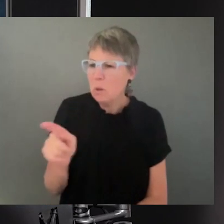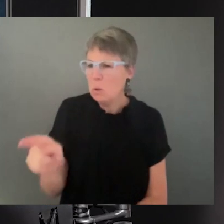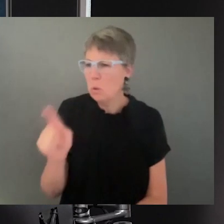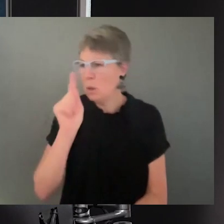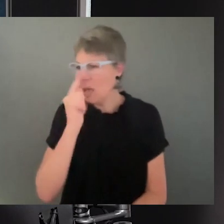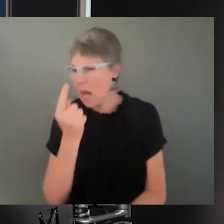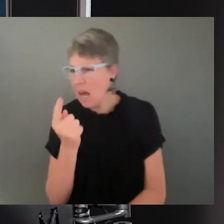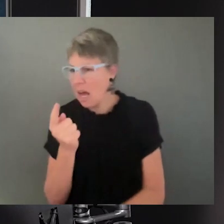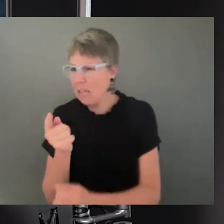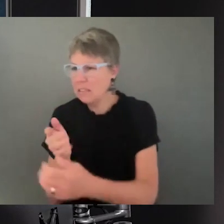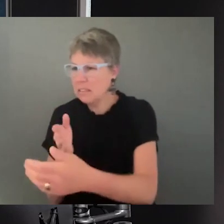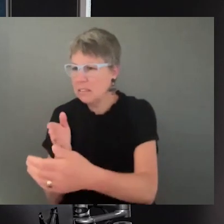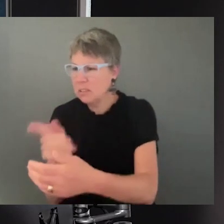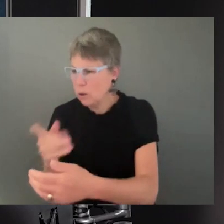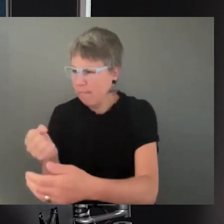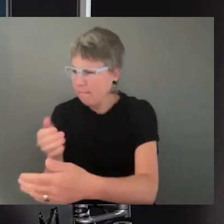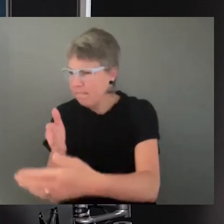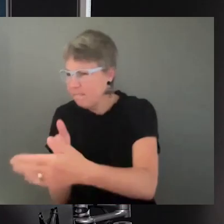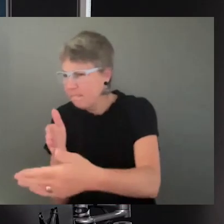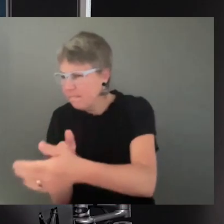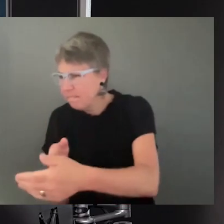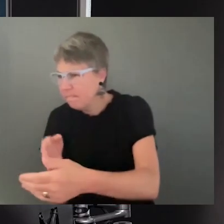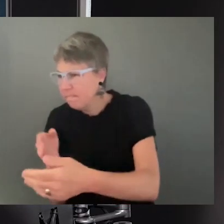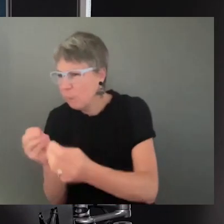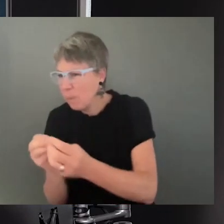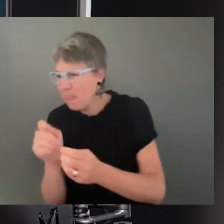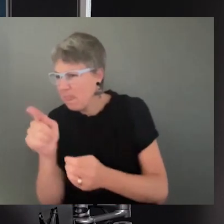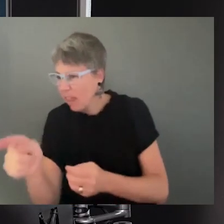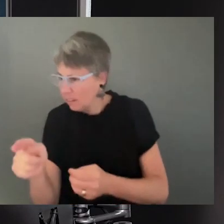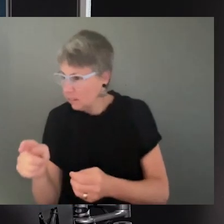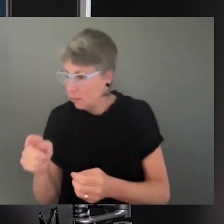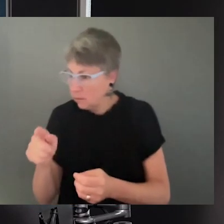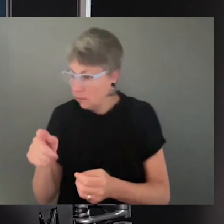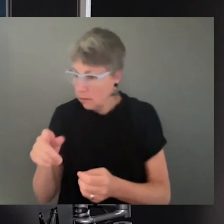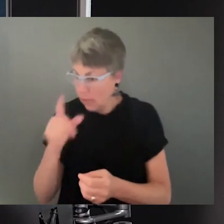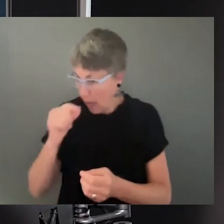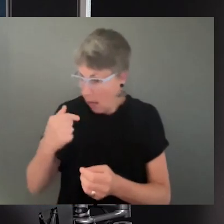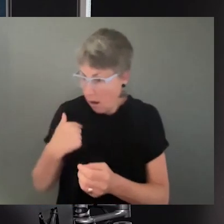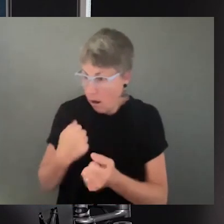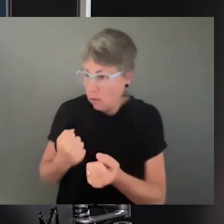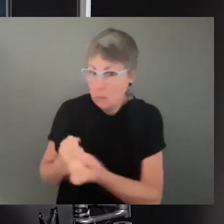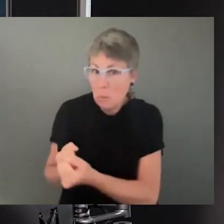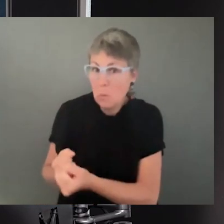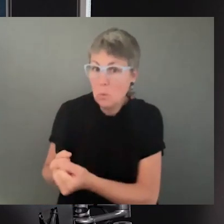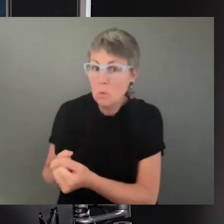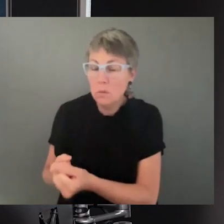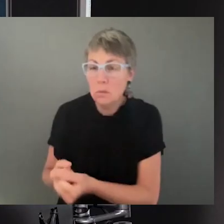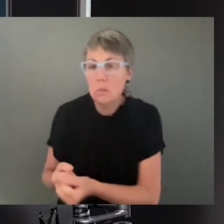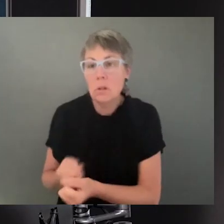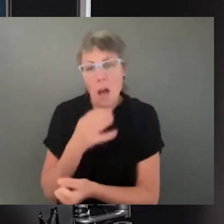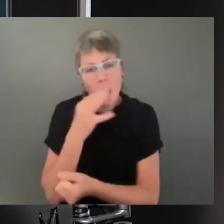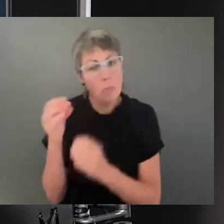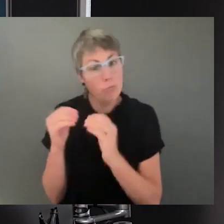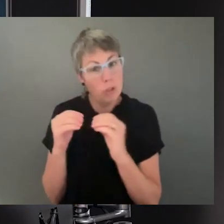being able to get to that. Is there anything I could do to support with that? Would you agree, Brendan? Yeah,